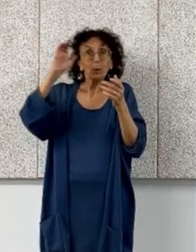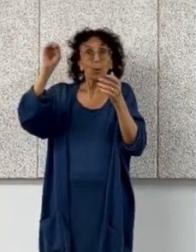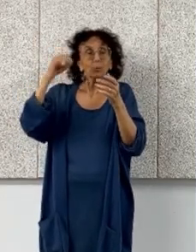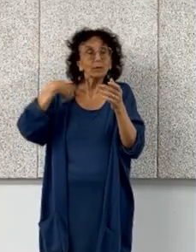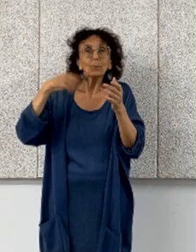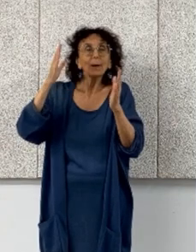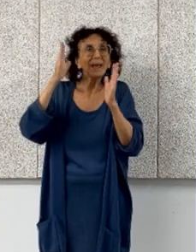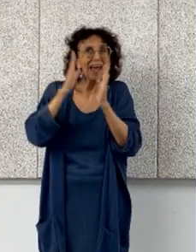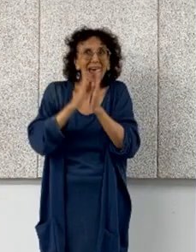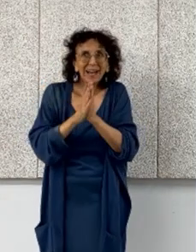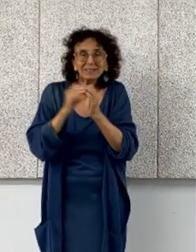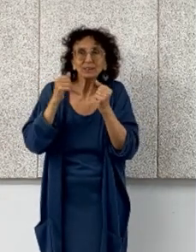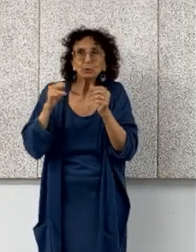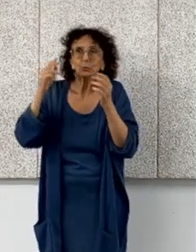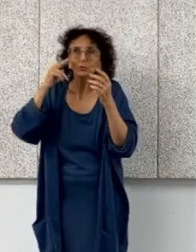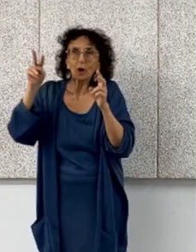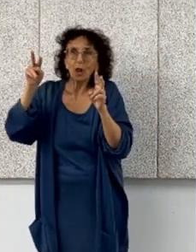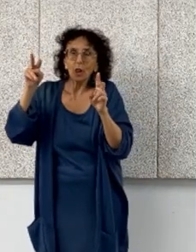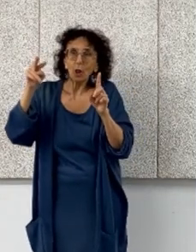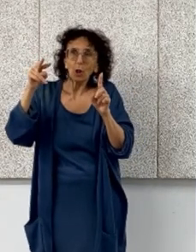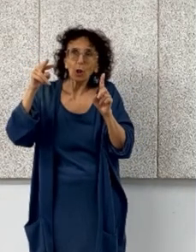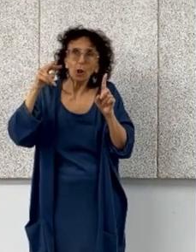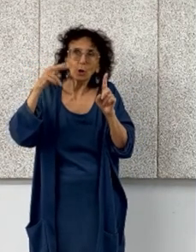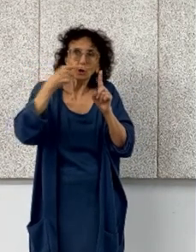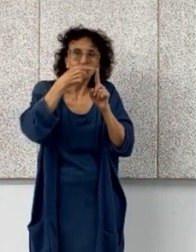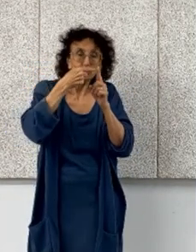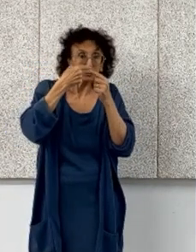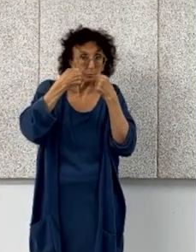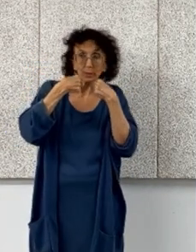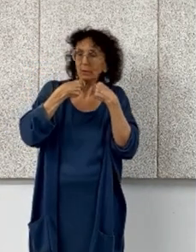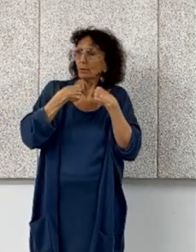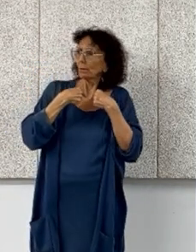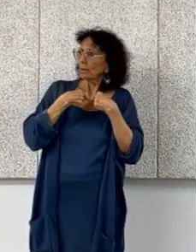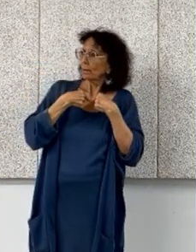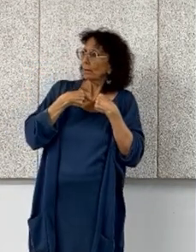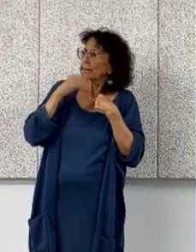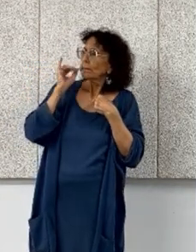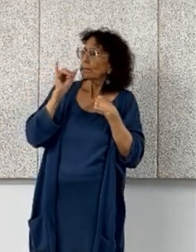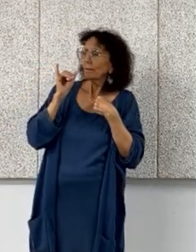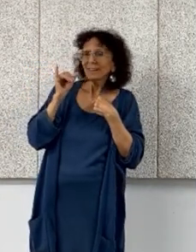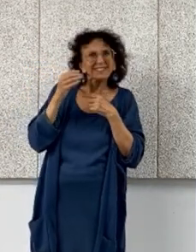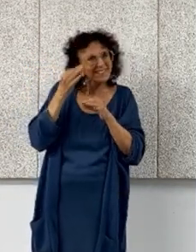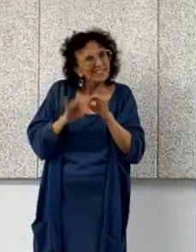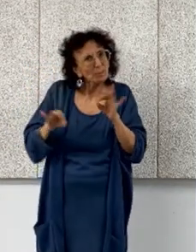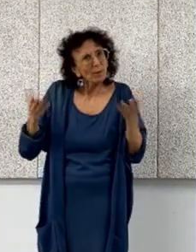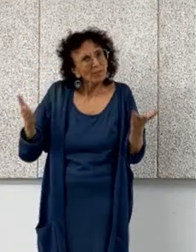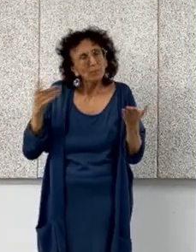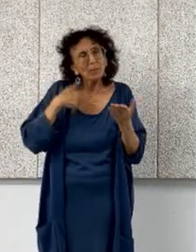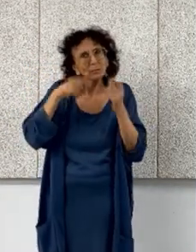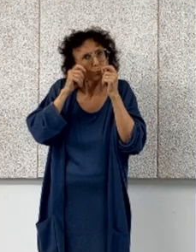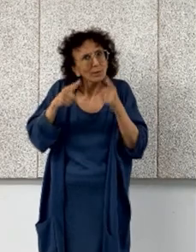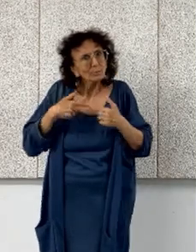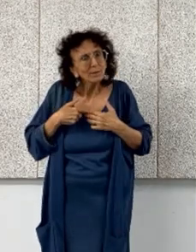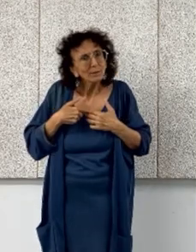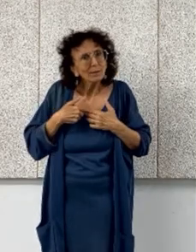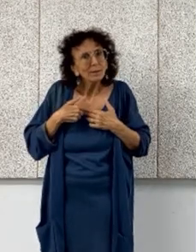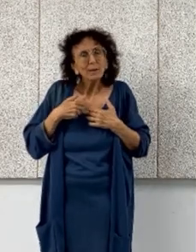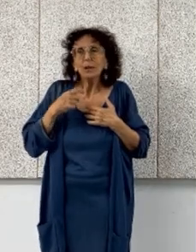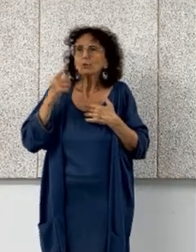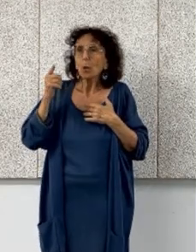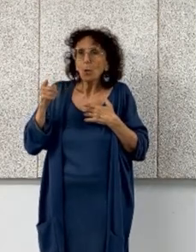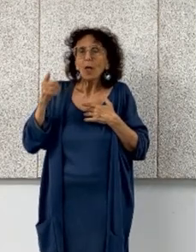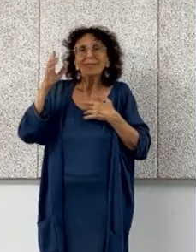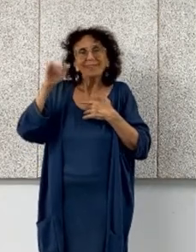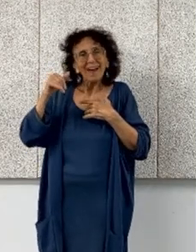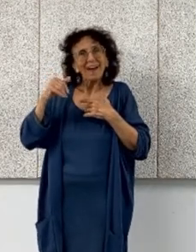I was, again, simple, but I was surprised by that. Mm-hmm. And it really set me up to start